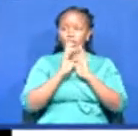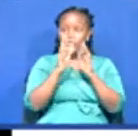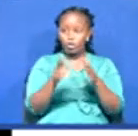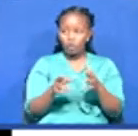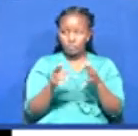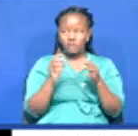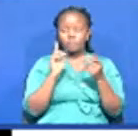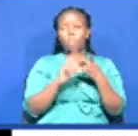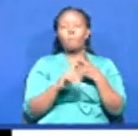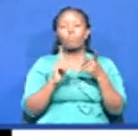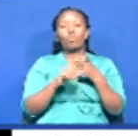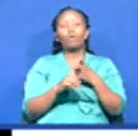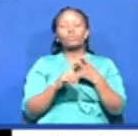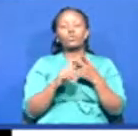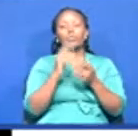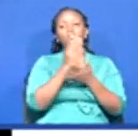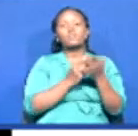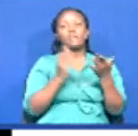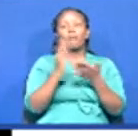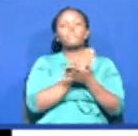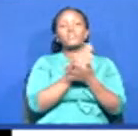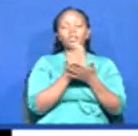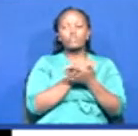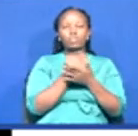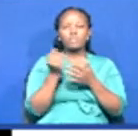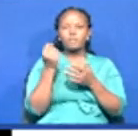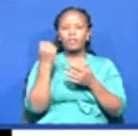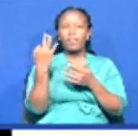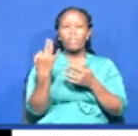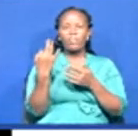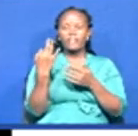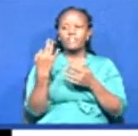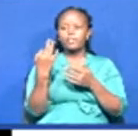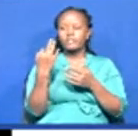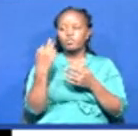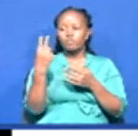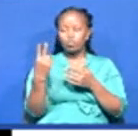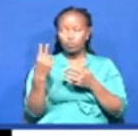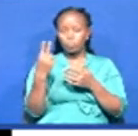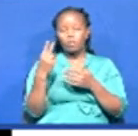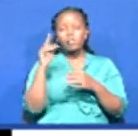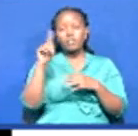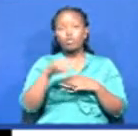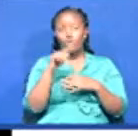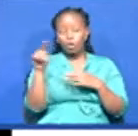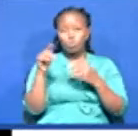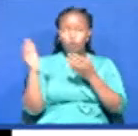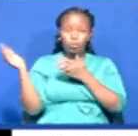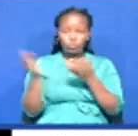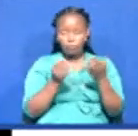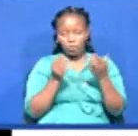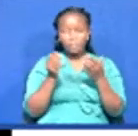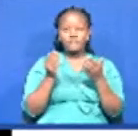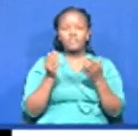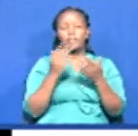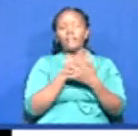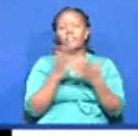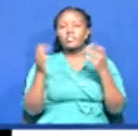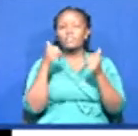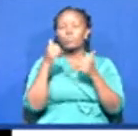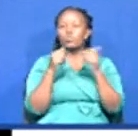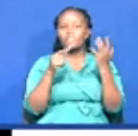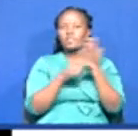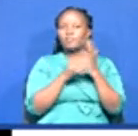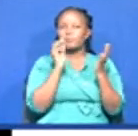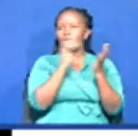subsection 32K, it's an offence to import unbranded goods. L, it's an offence also to